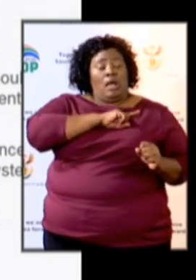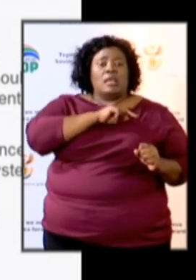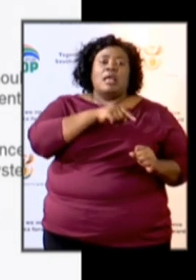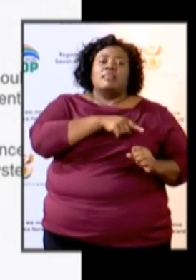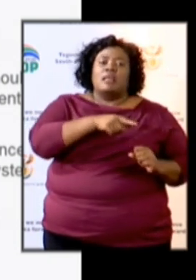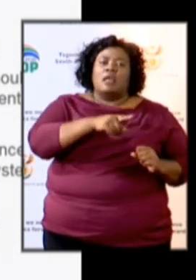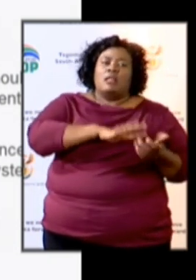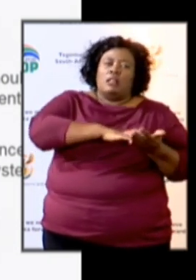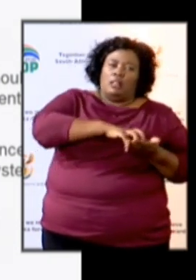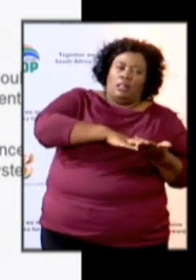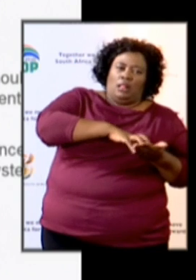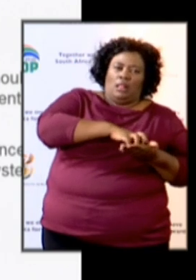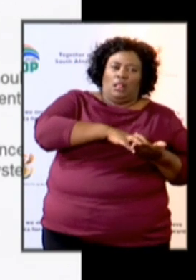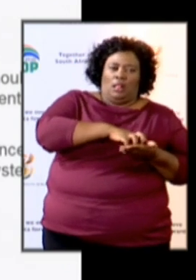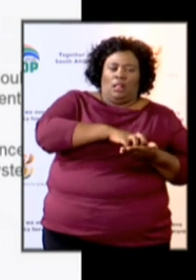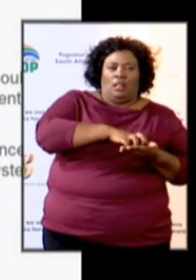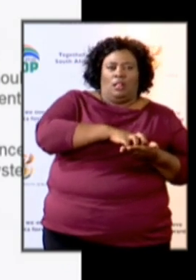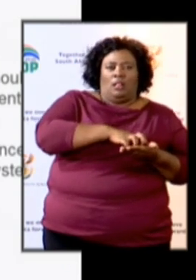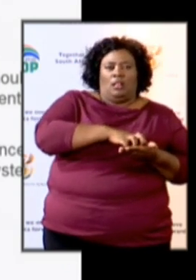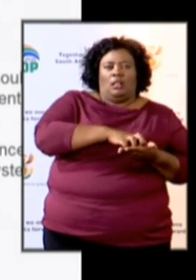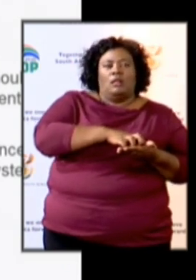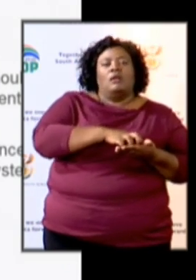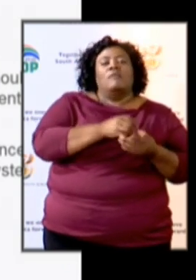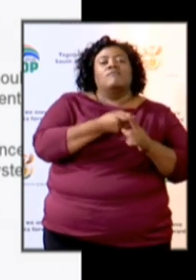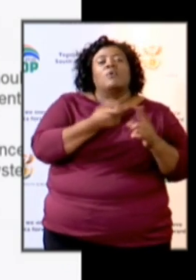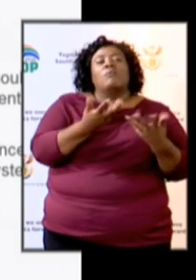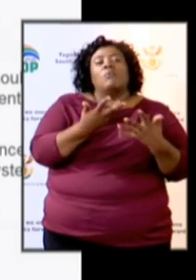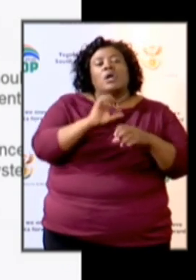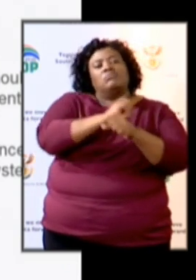most vulnerable to this COVID.